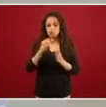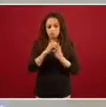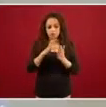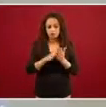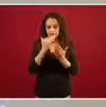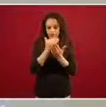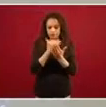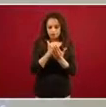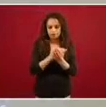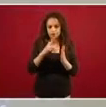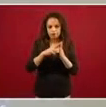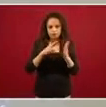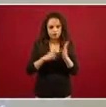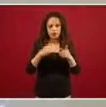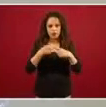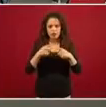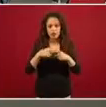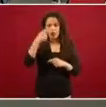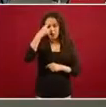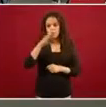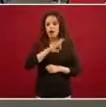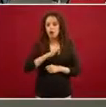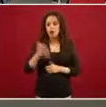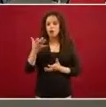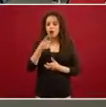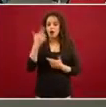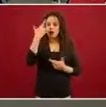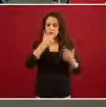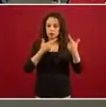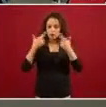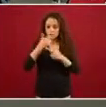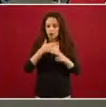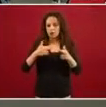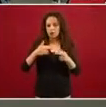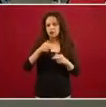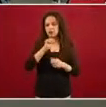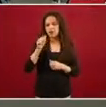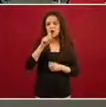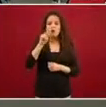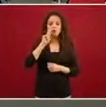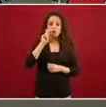81 evaluated laboratories.